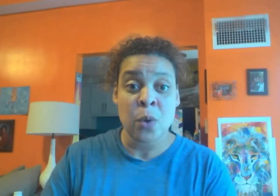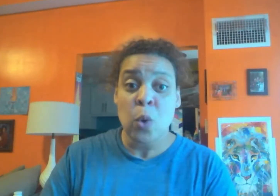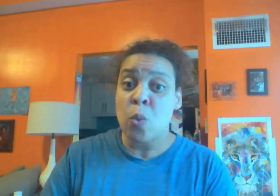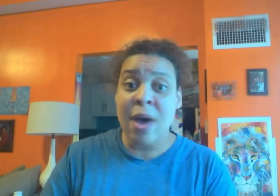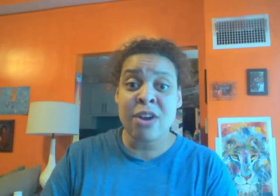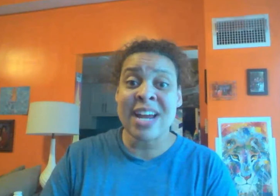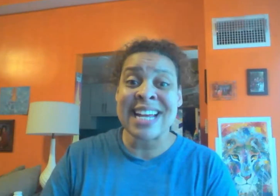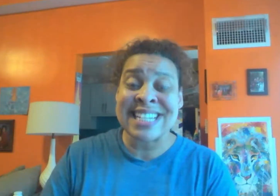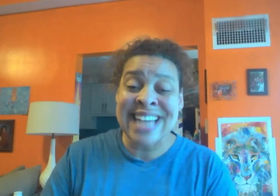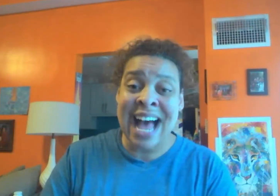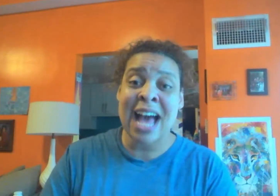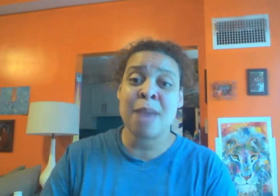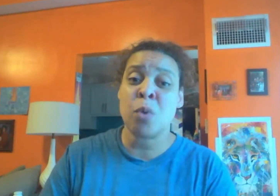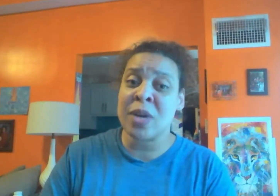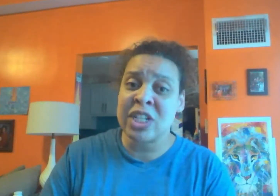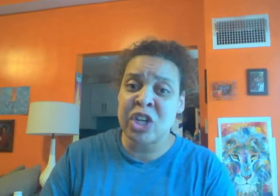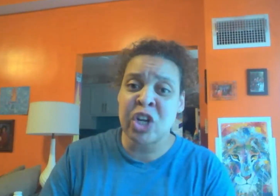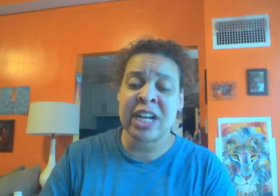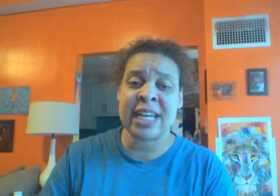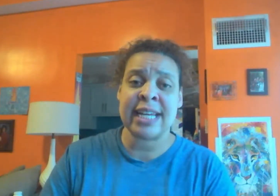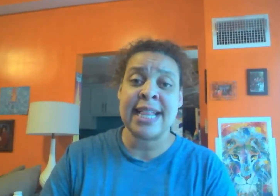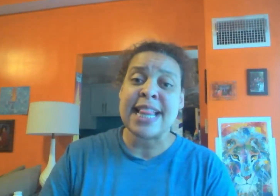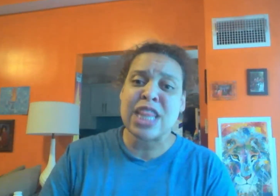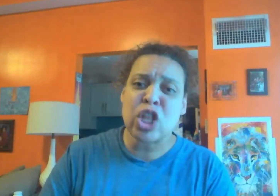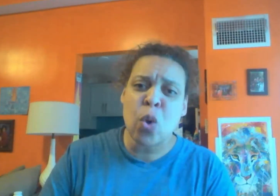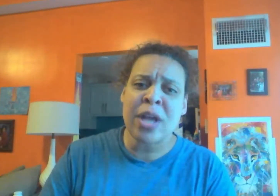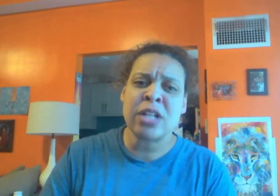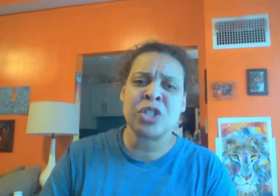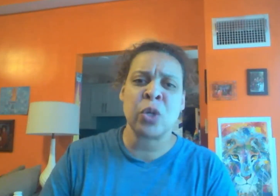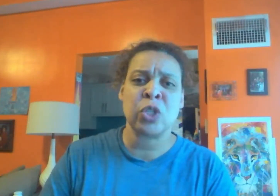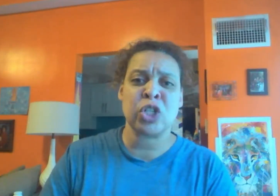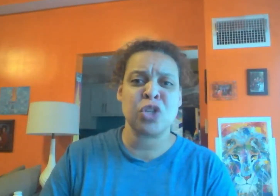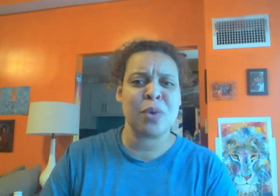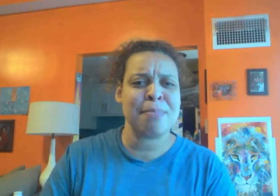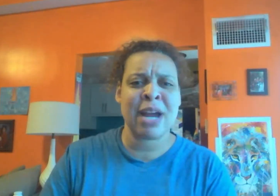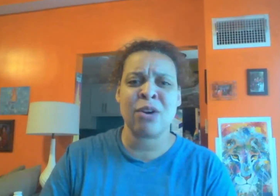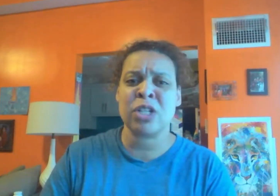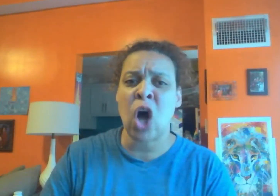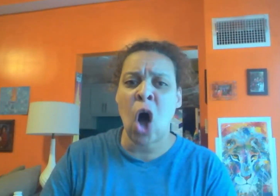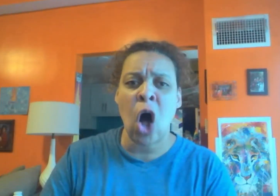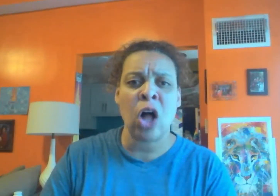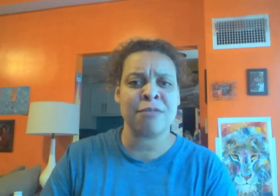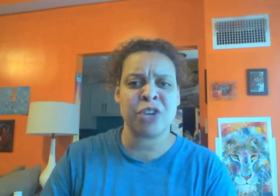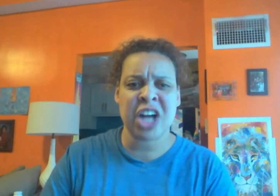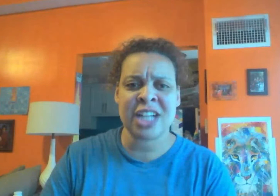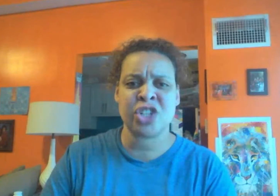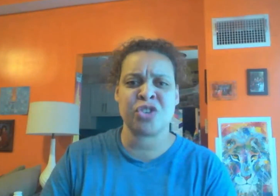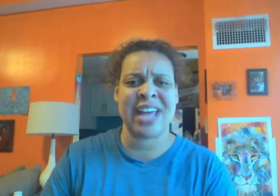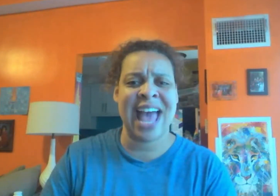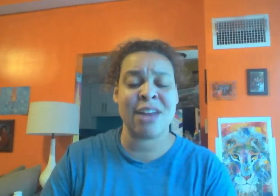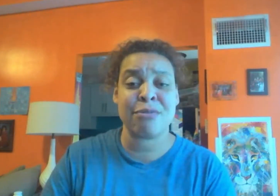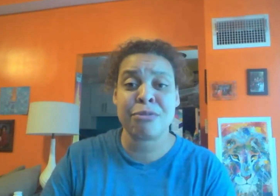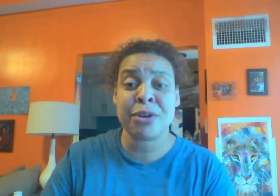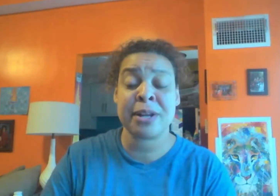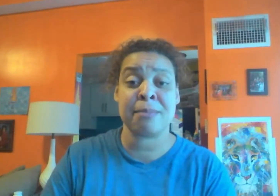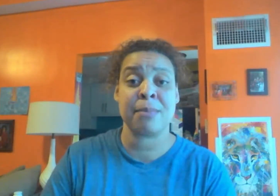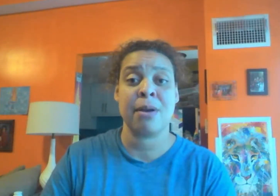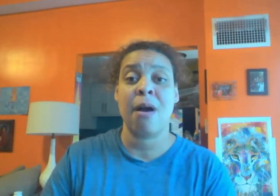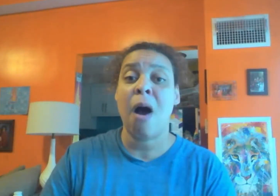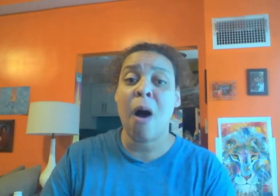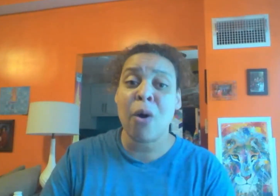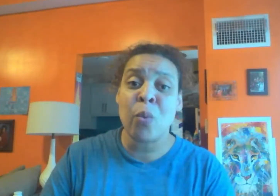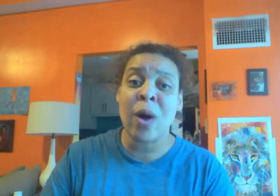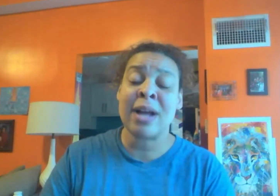dead, whether in time or eternity, the loyal soldiers who imperiled all for country and